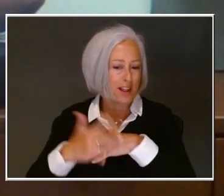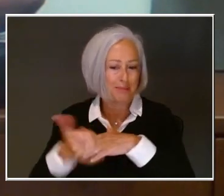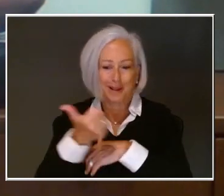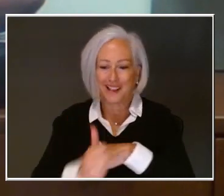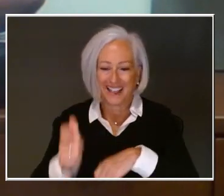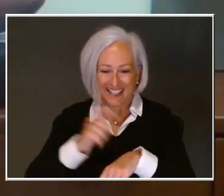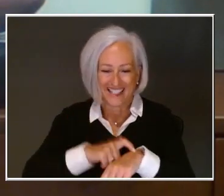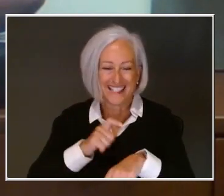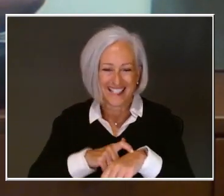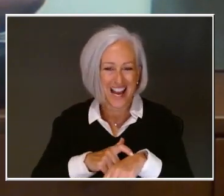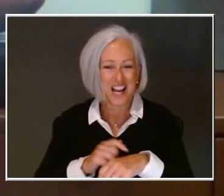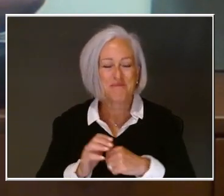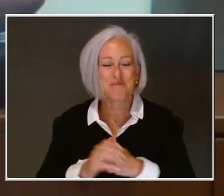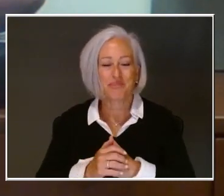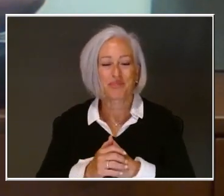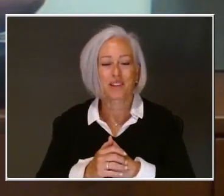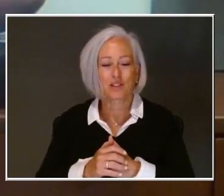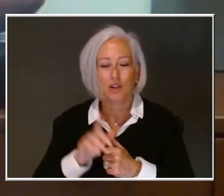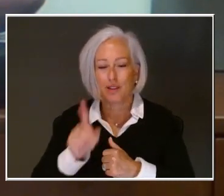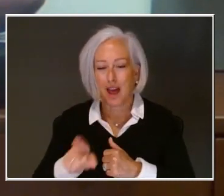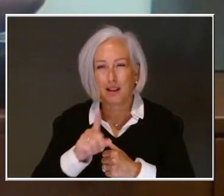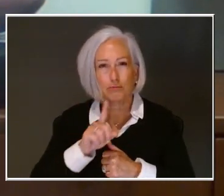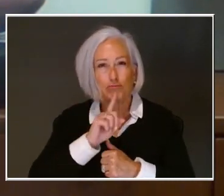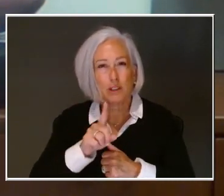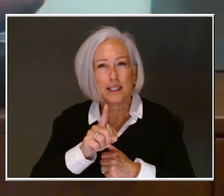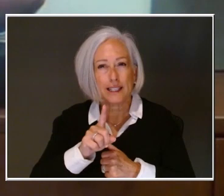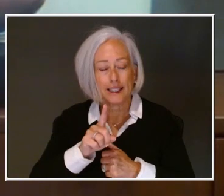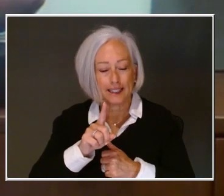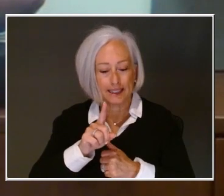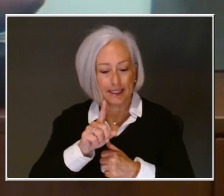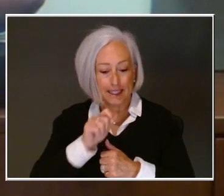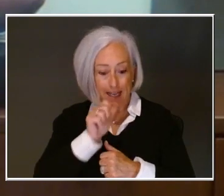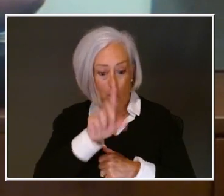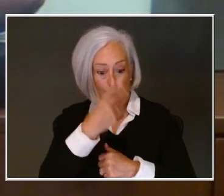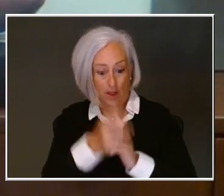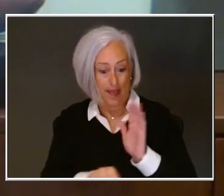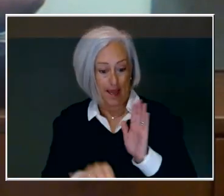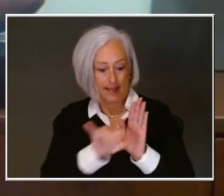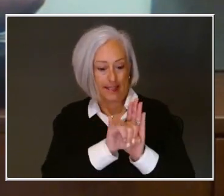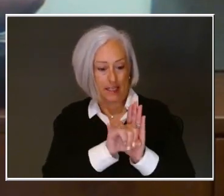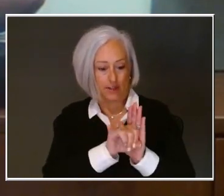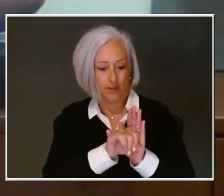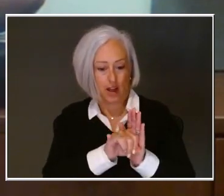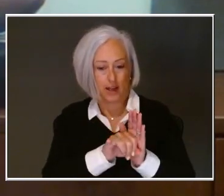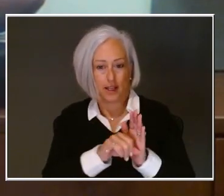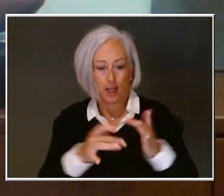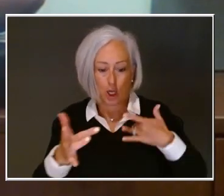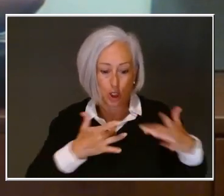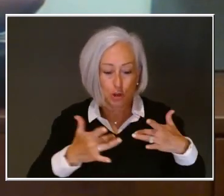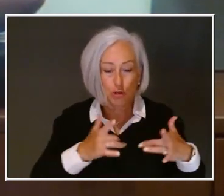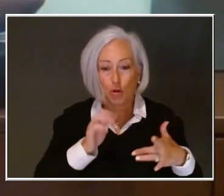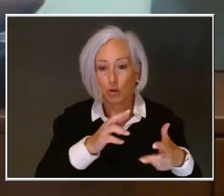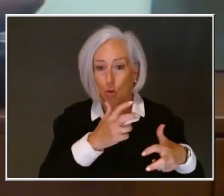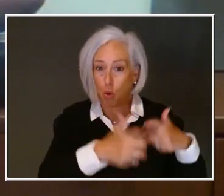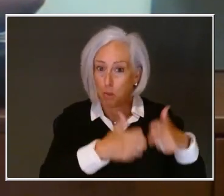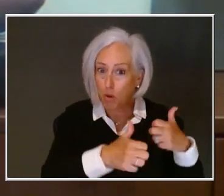it's really that full spectrum of not just identifying when somebody may have a significant mental health